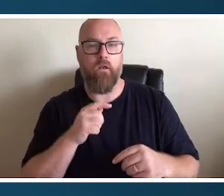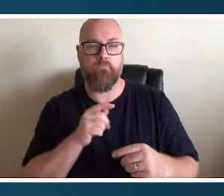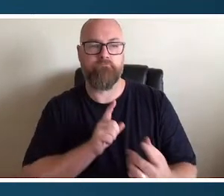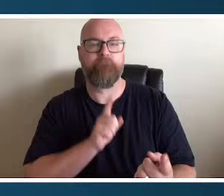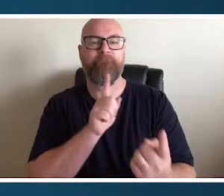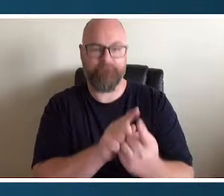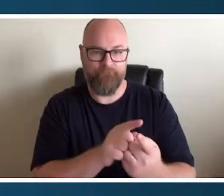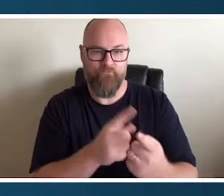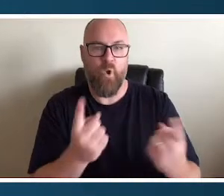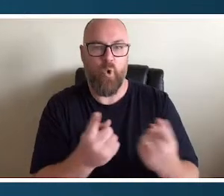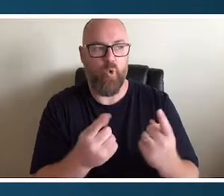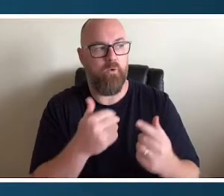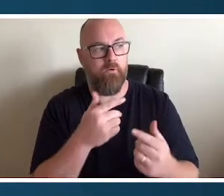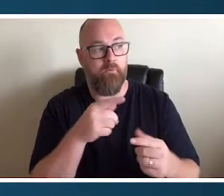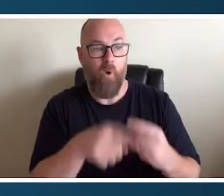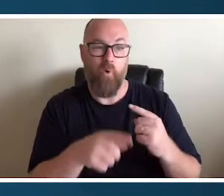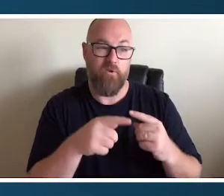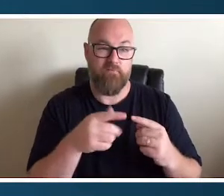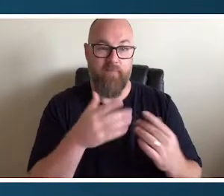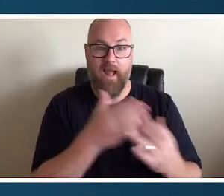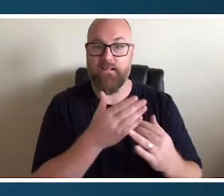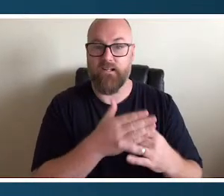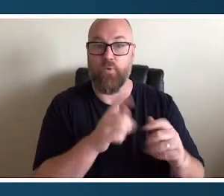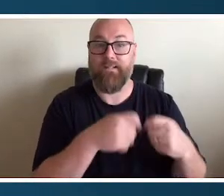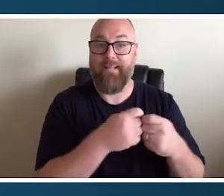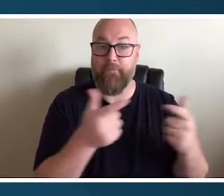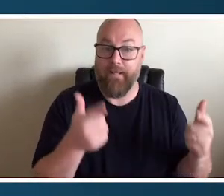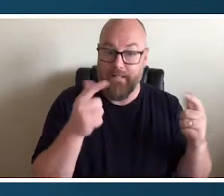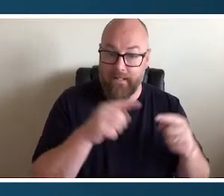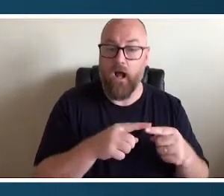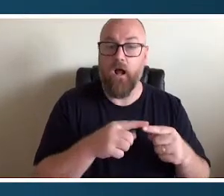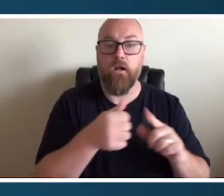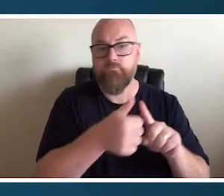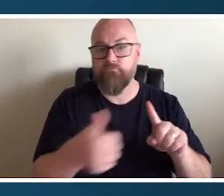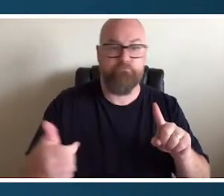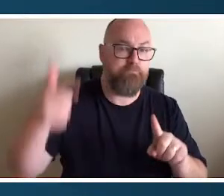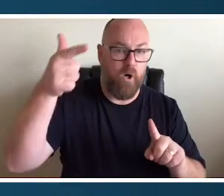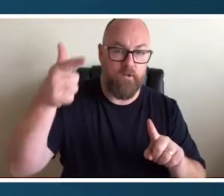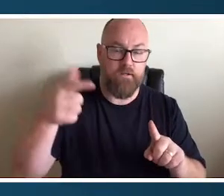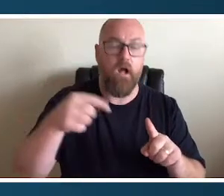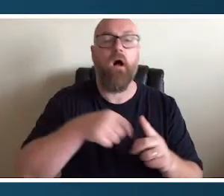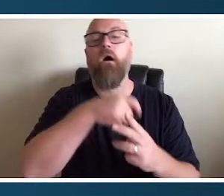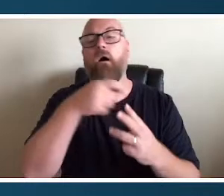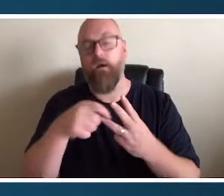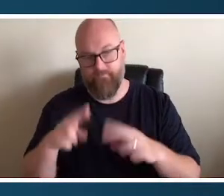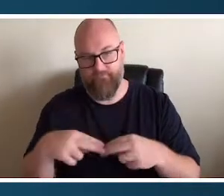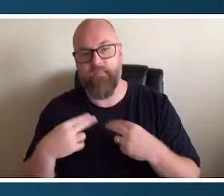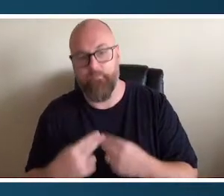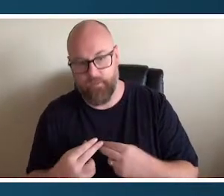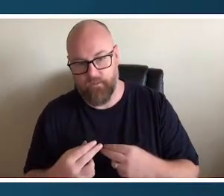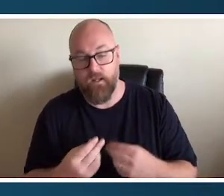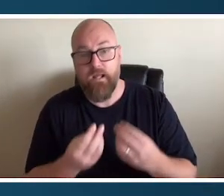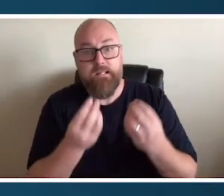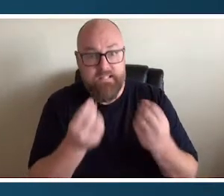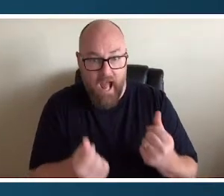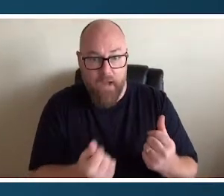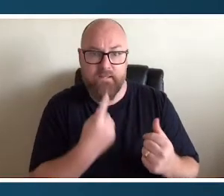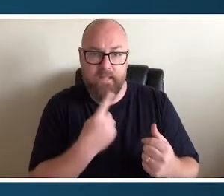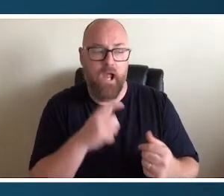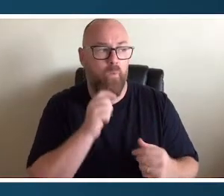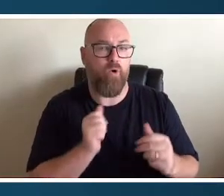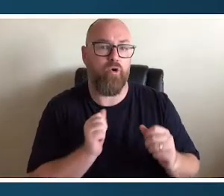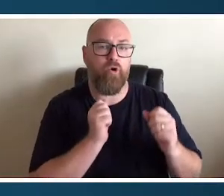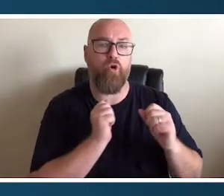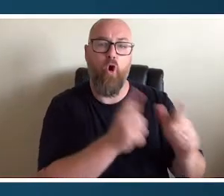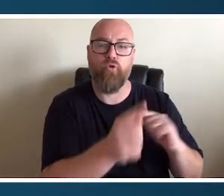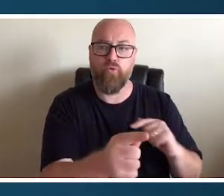particular their team leaders, their employers, and then their family members. There are a small percentage of workers who said they would go to churches or